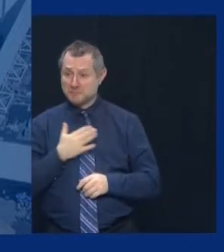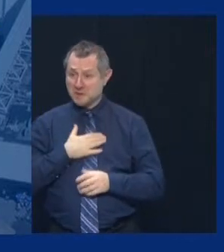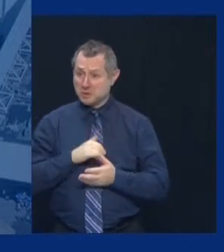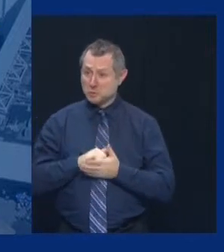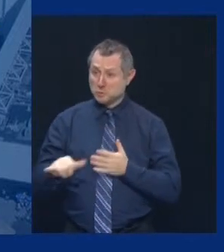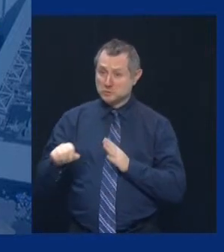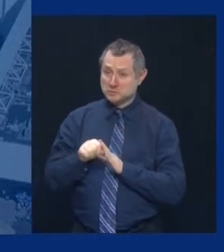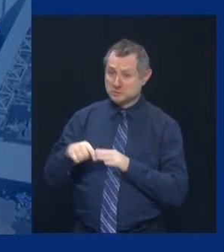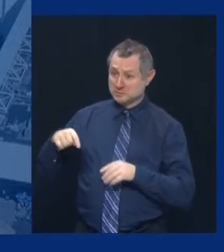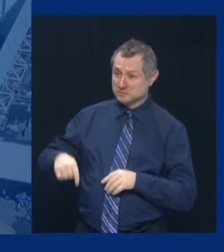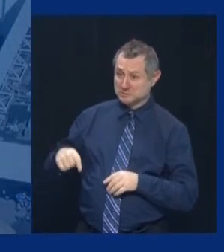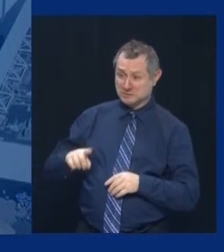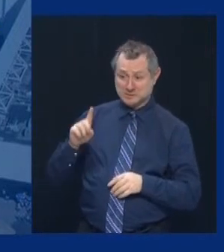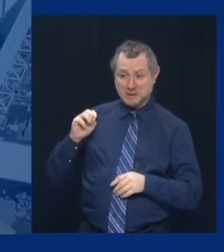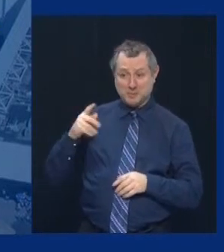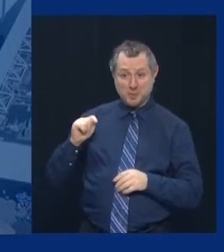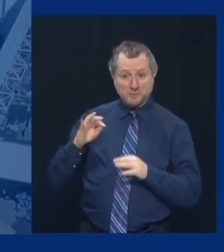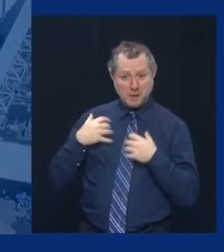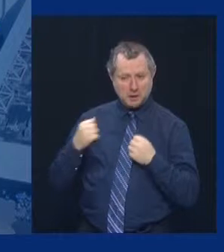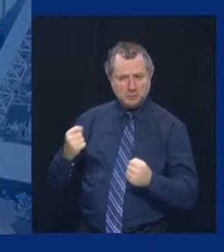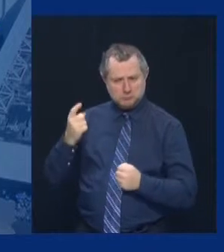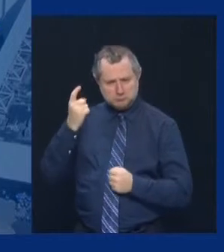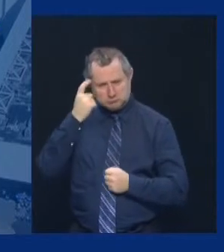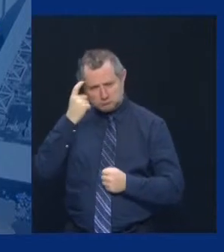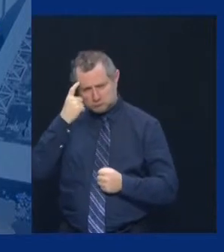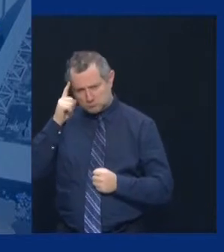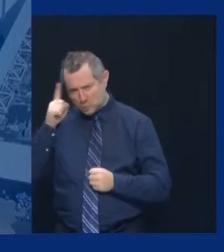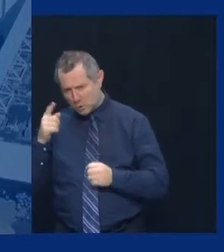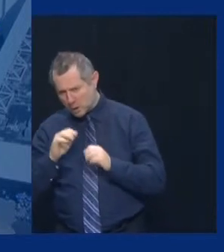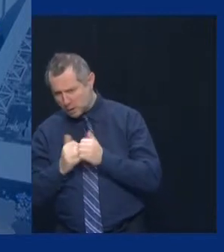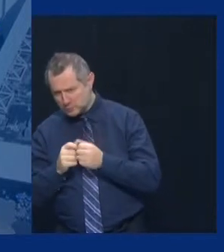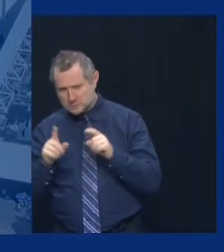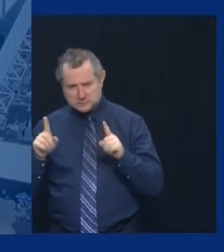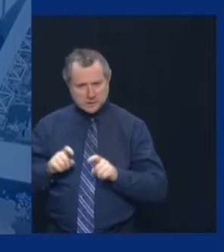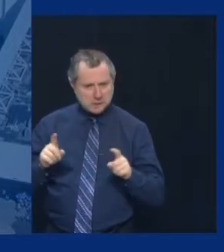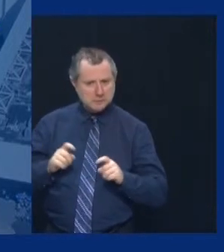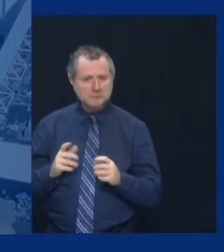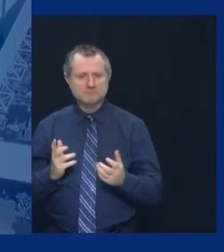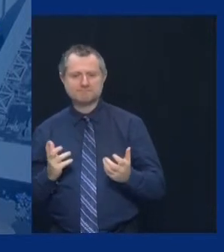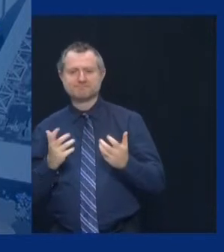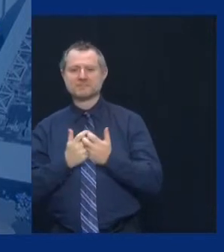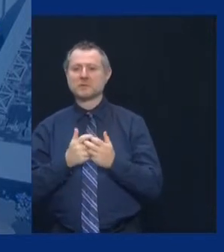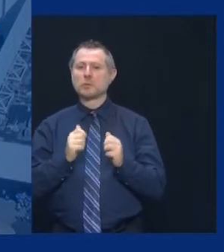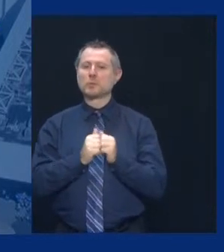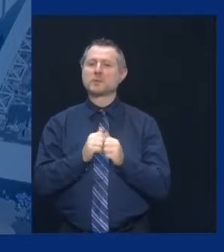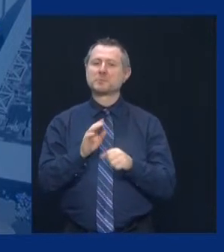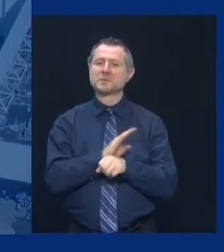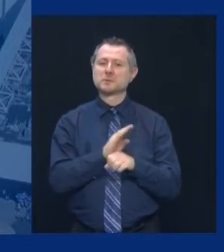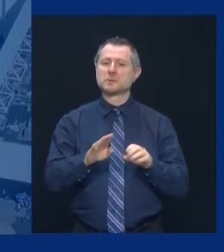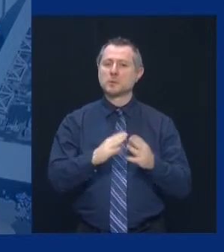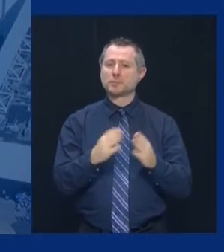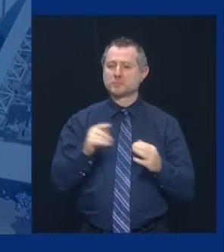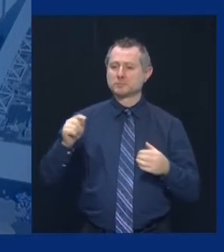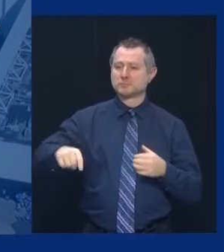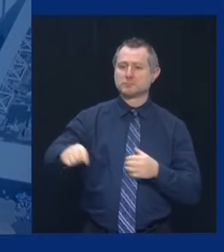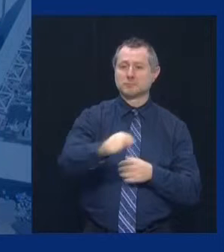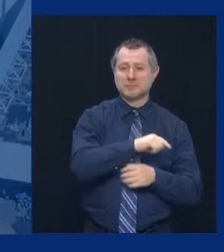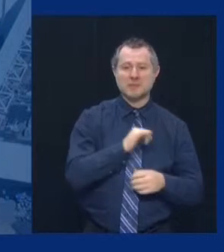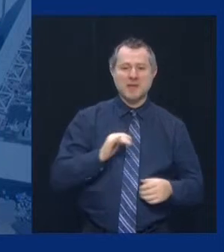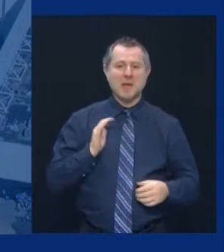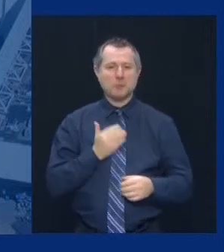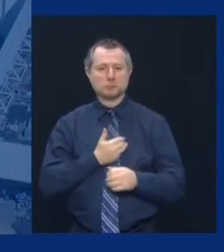is smart. How do you use testing to start to reopen businesses? Because that is going to be the challenge in